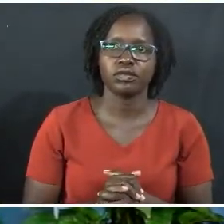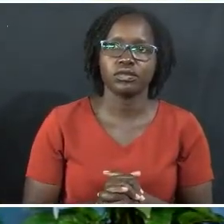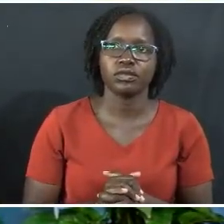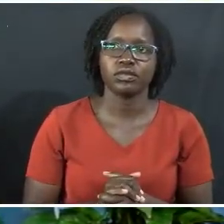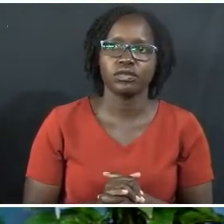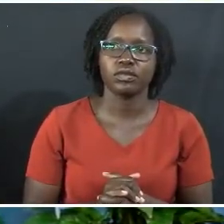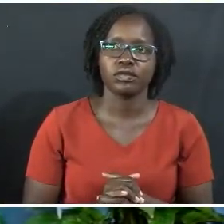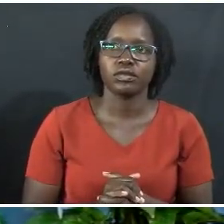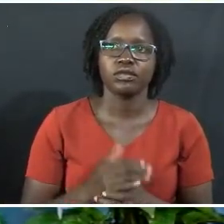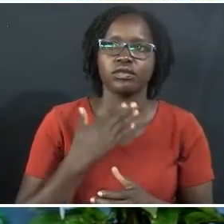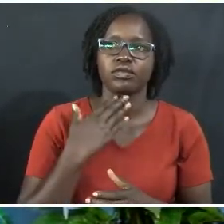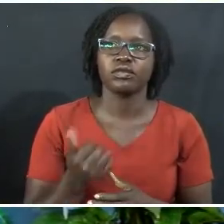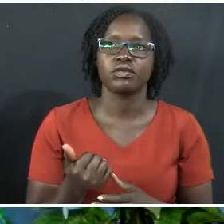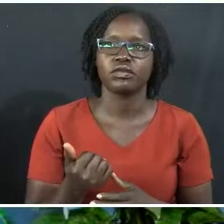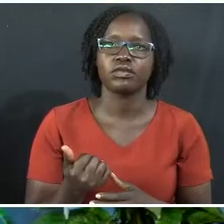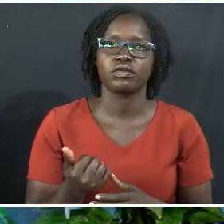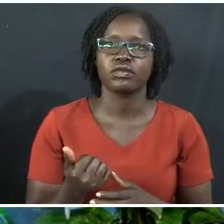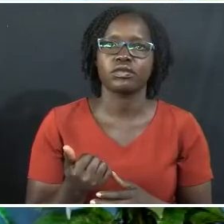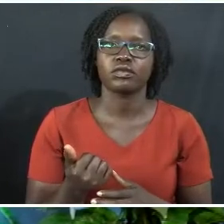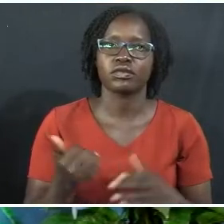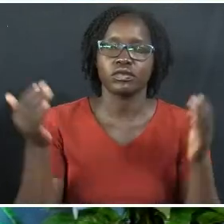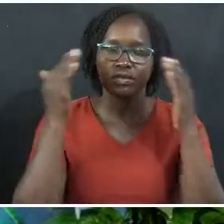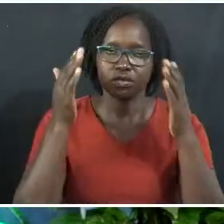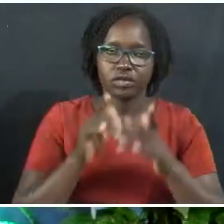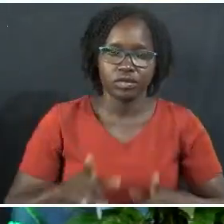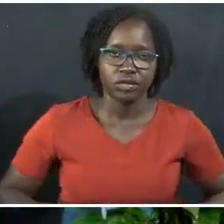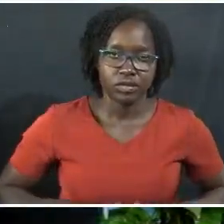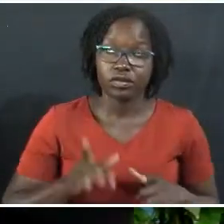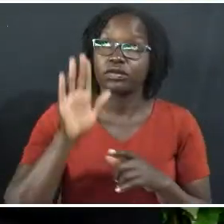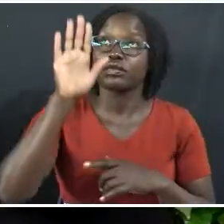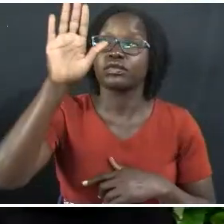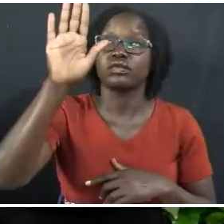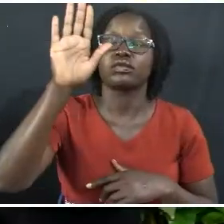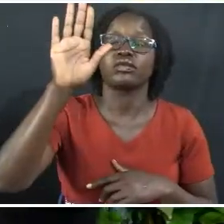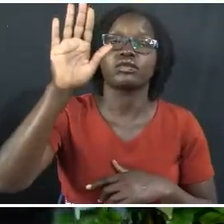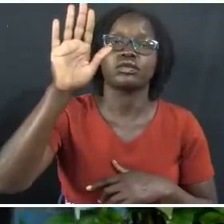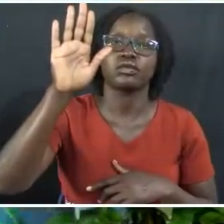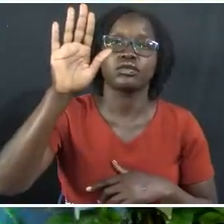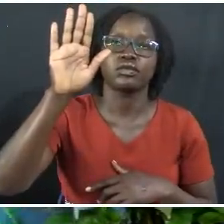and you want to commit your life to him